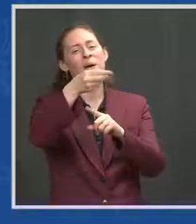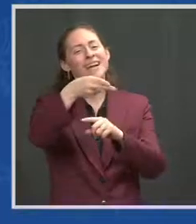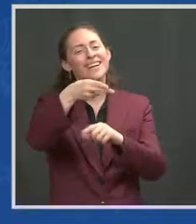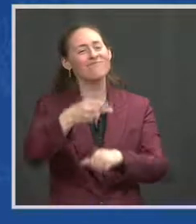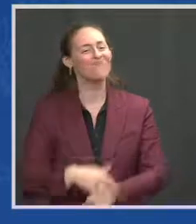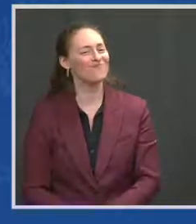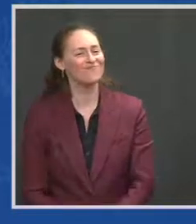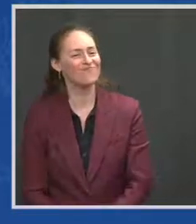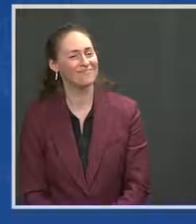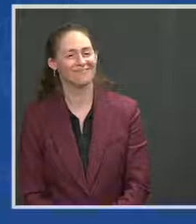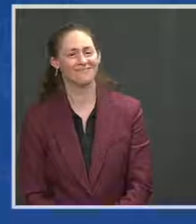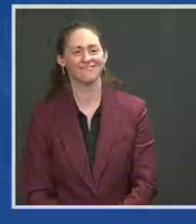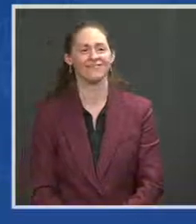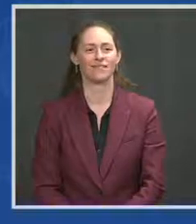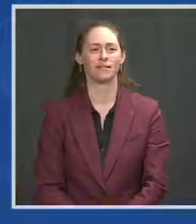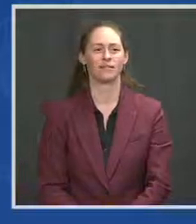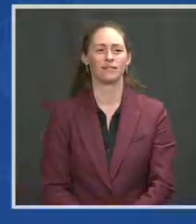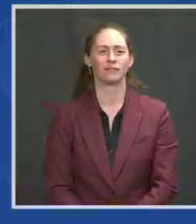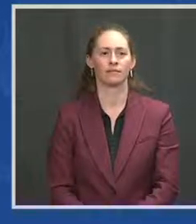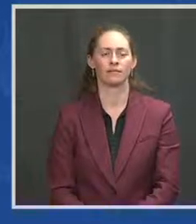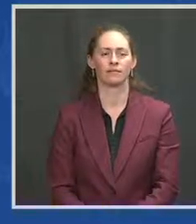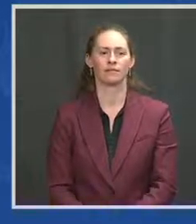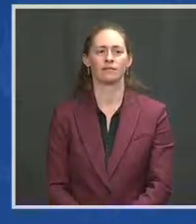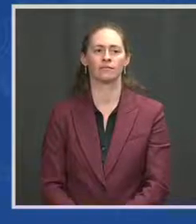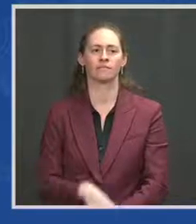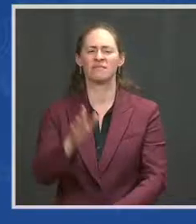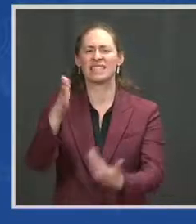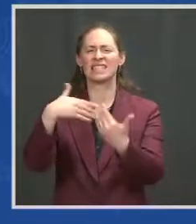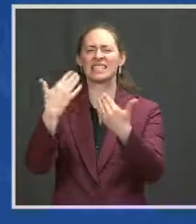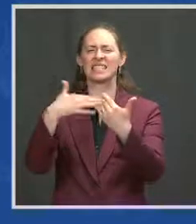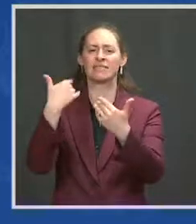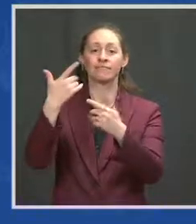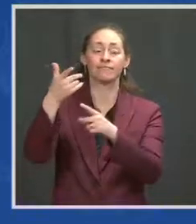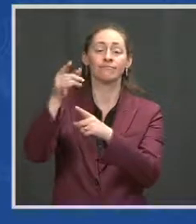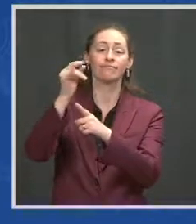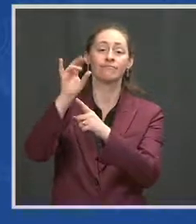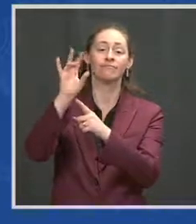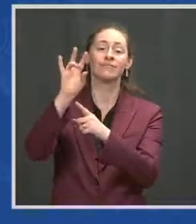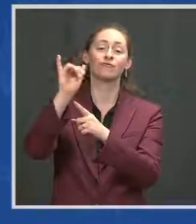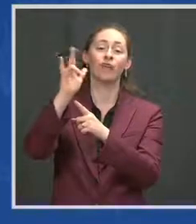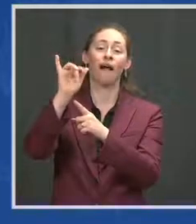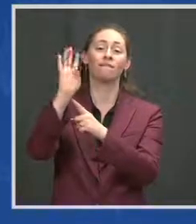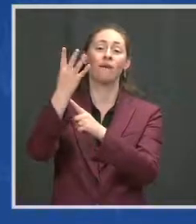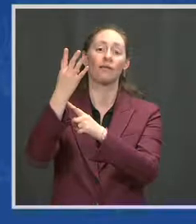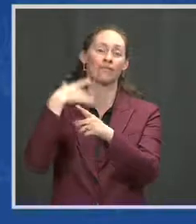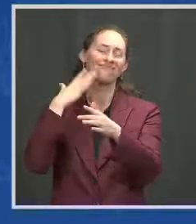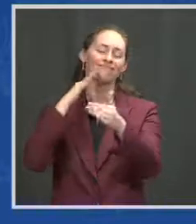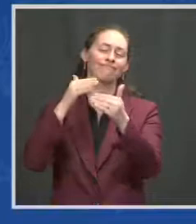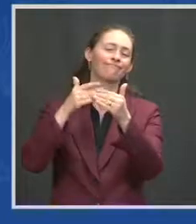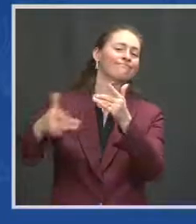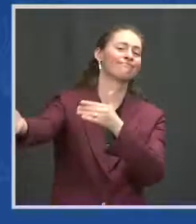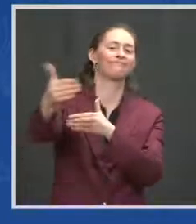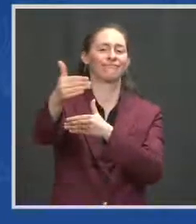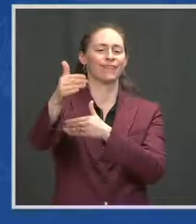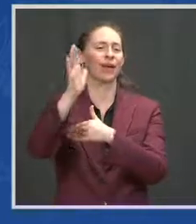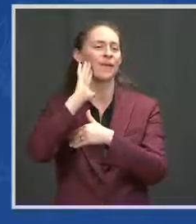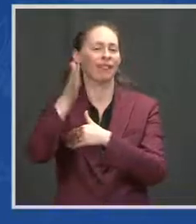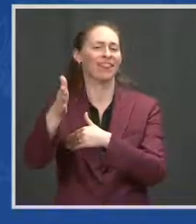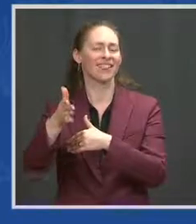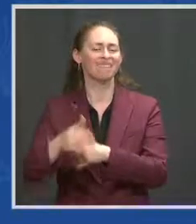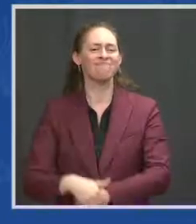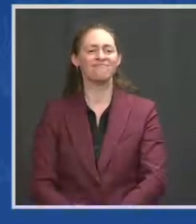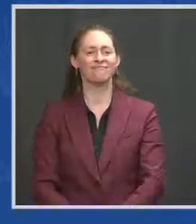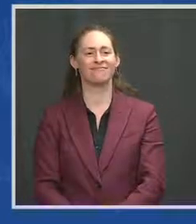shots, 70% by July 4th. And we've made a statement that by July 1, we're gonna hit all of our targets.